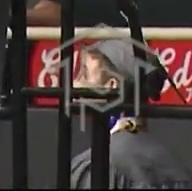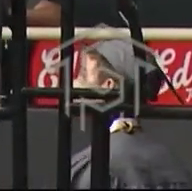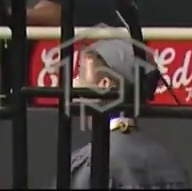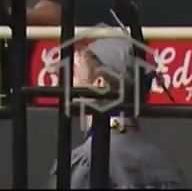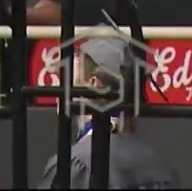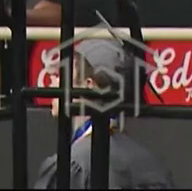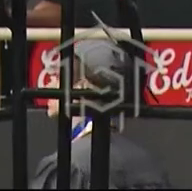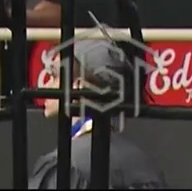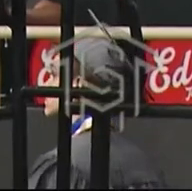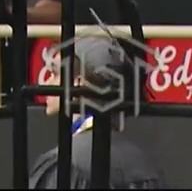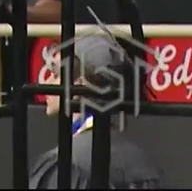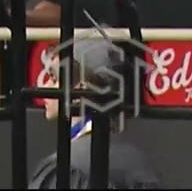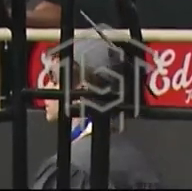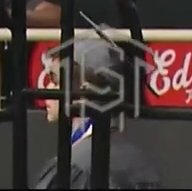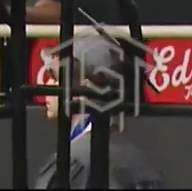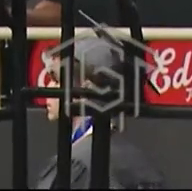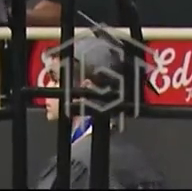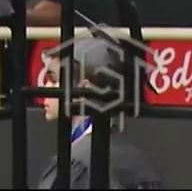Tan Sain.